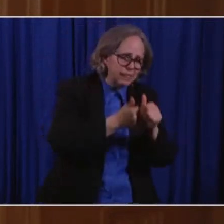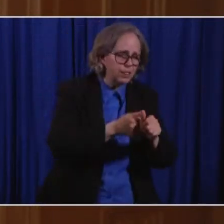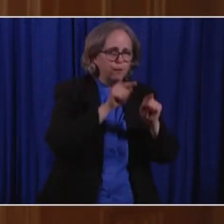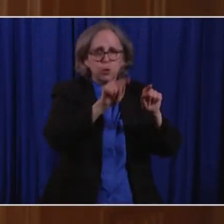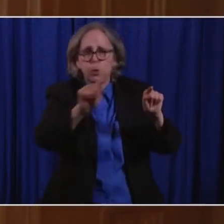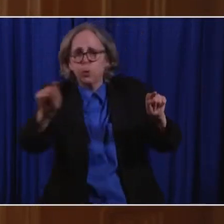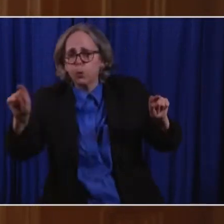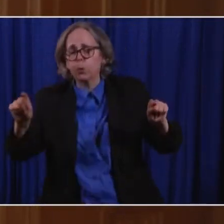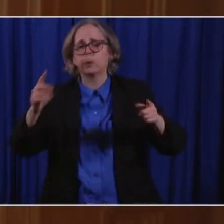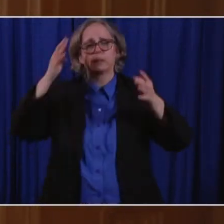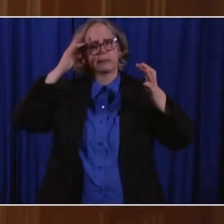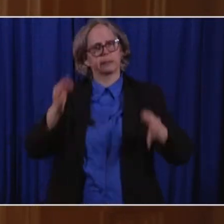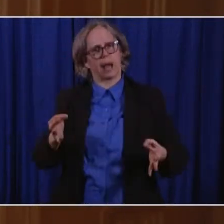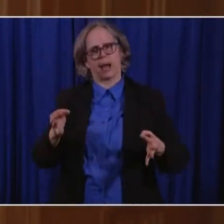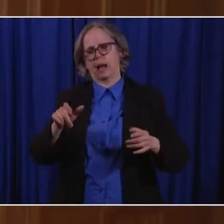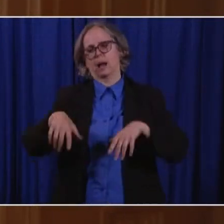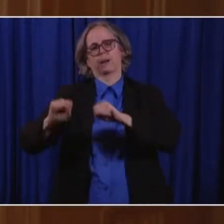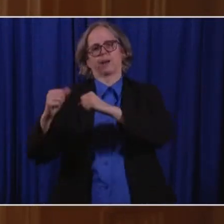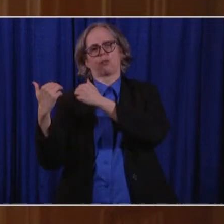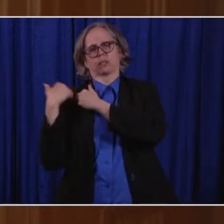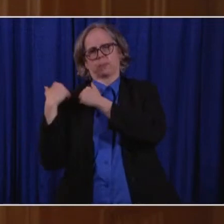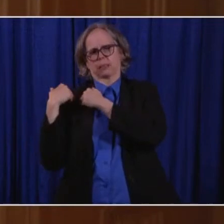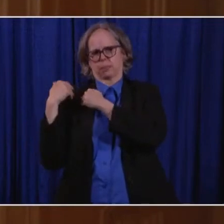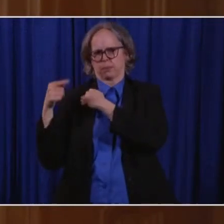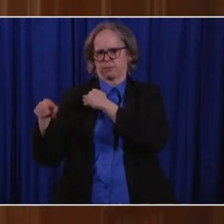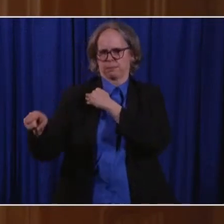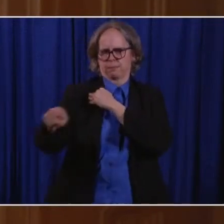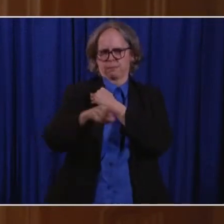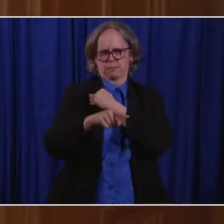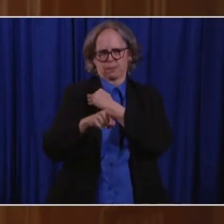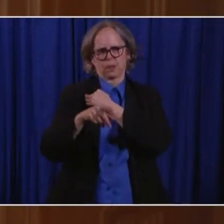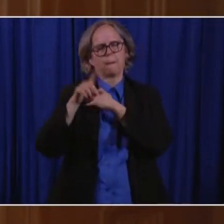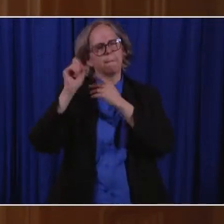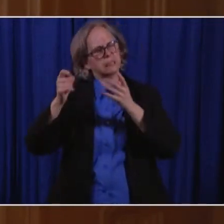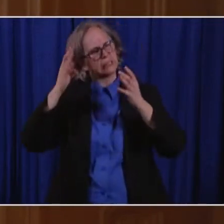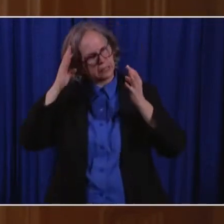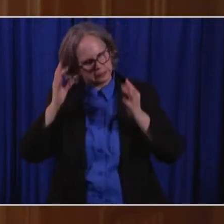responsibility simply must take over.